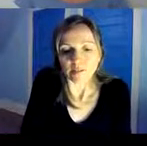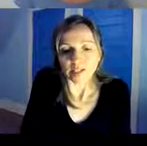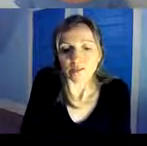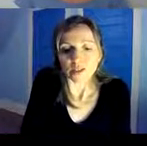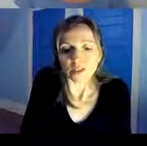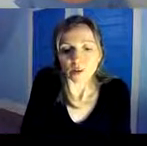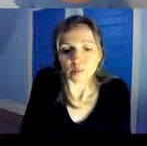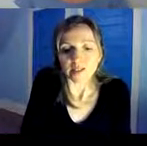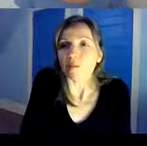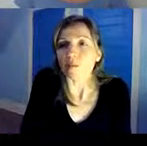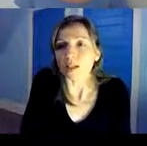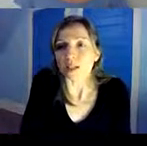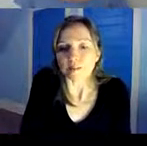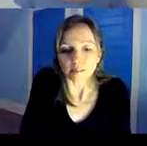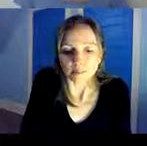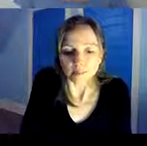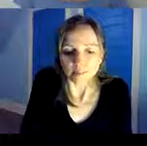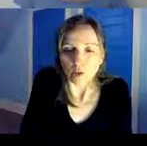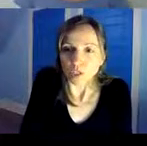It's invasive in lower mainland BC,